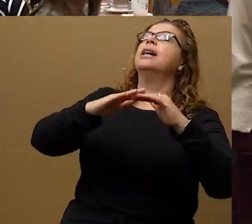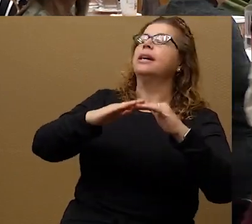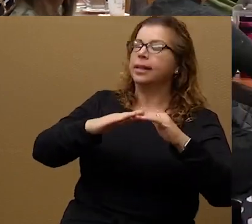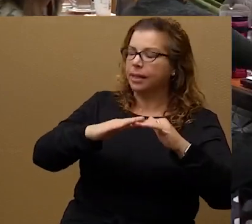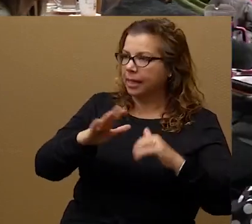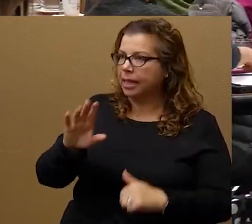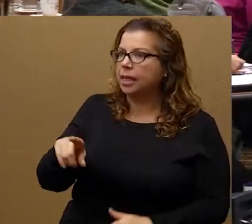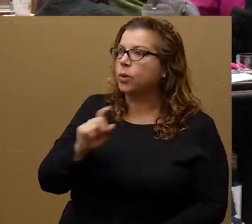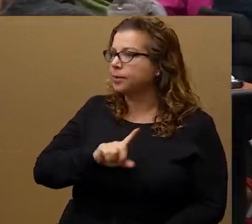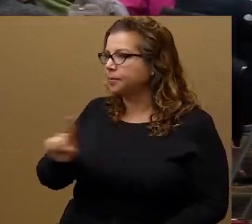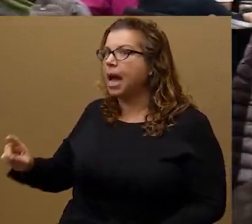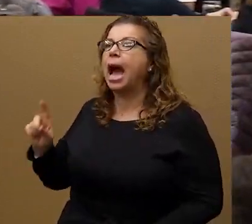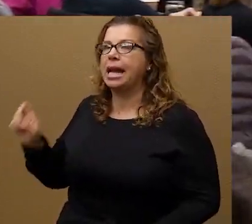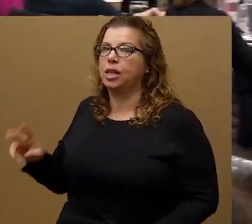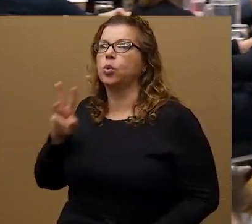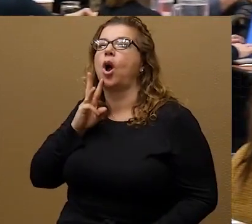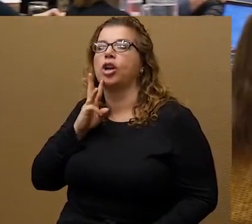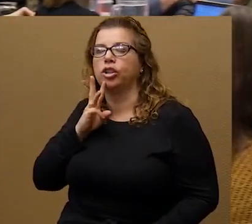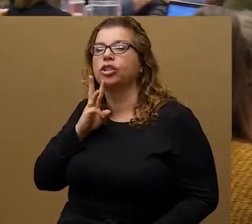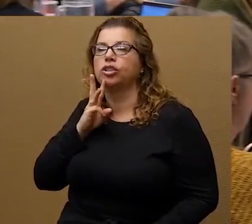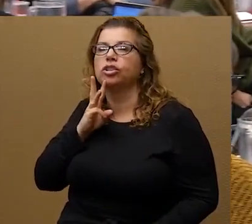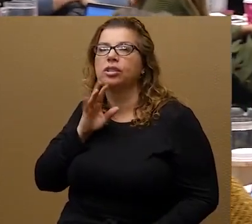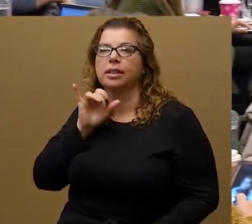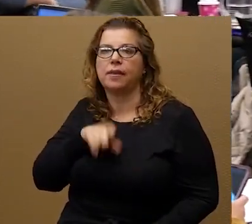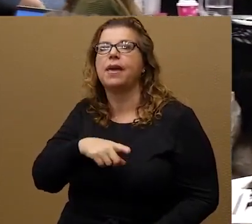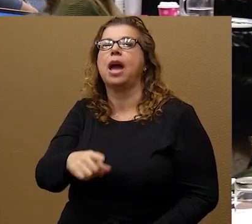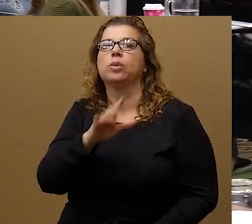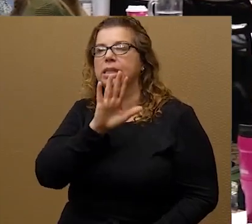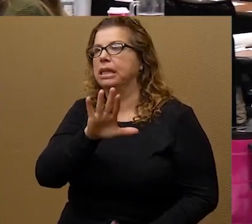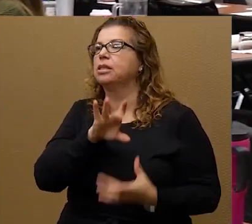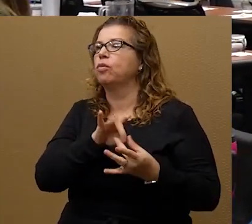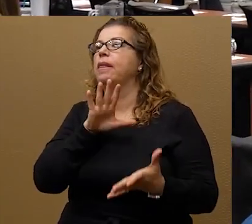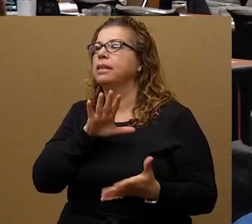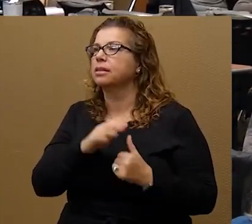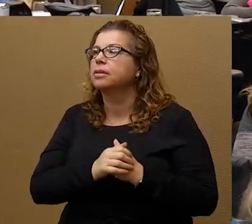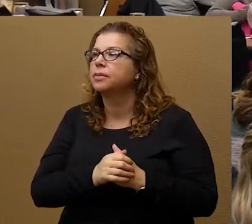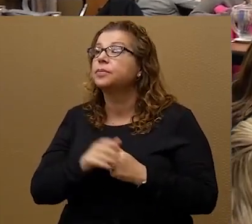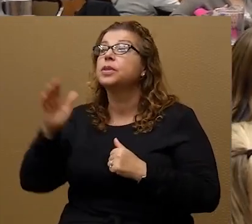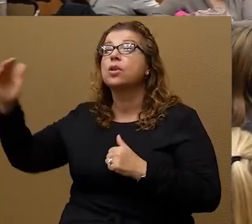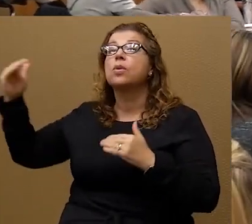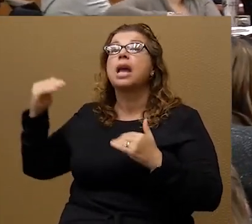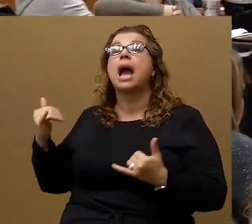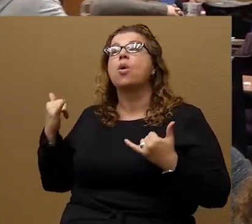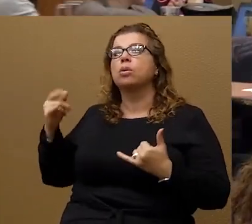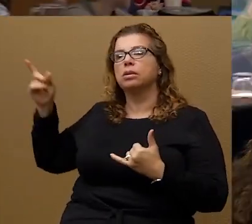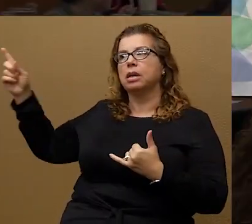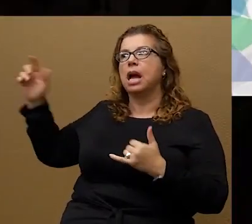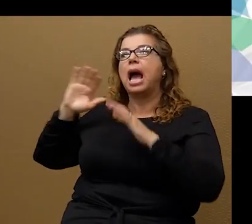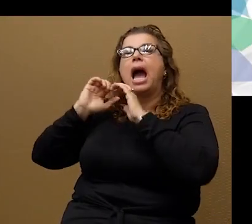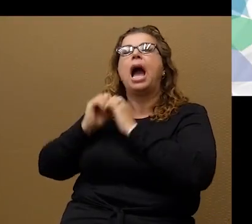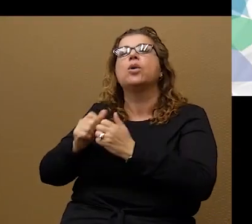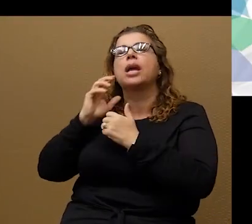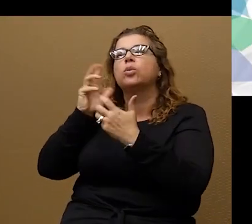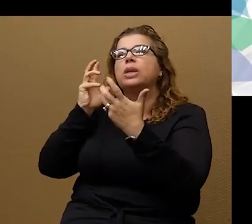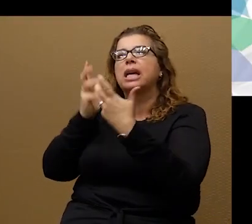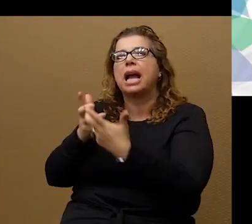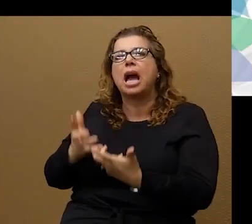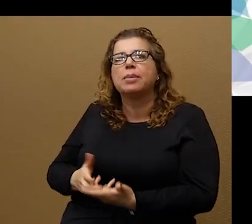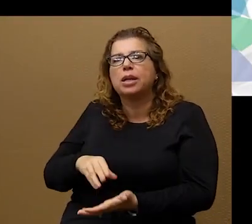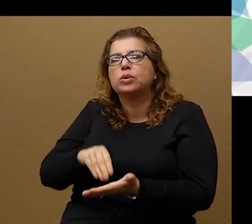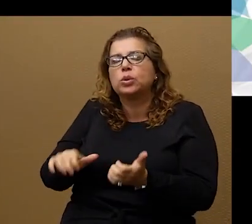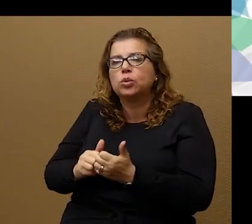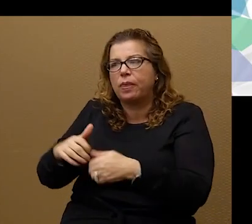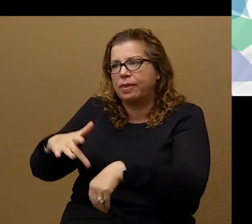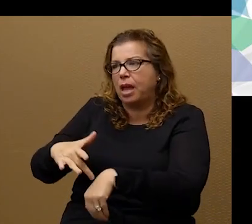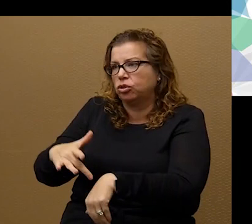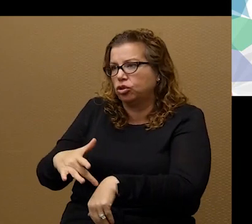Okay. So how can we accommodate students with touch? We could foreshadow. We could